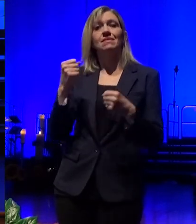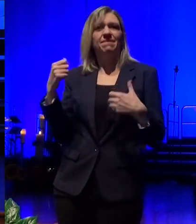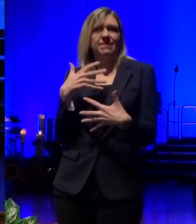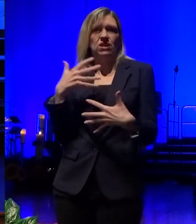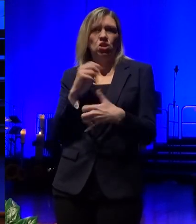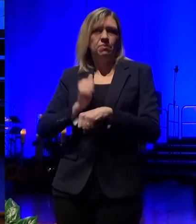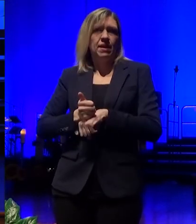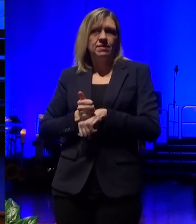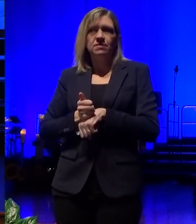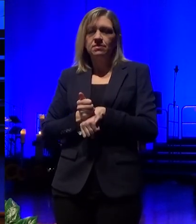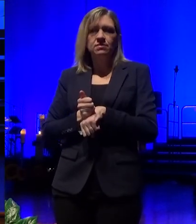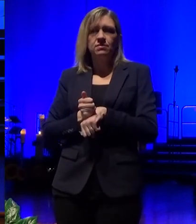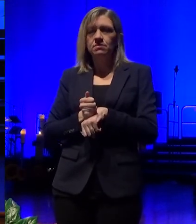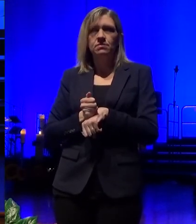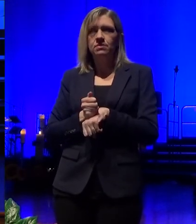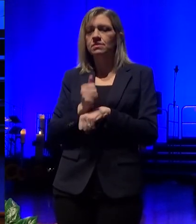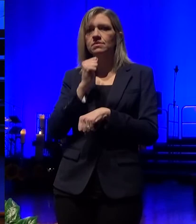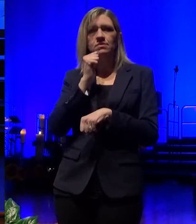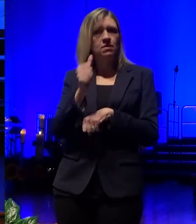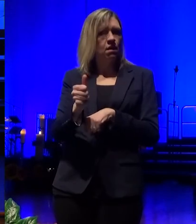out of fear. And